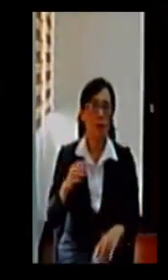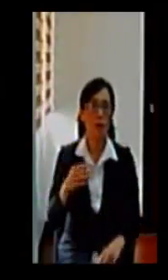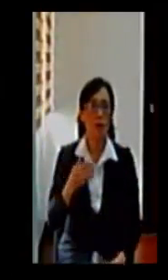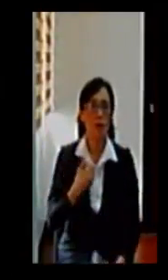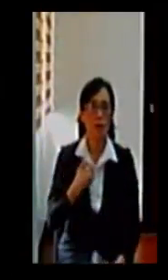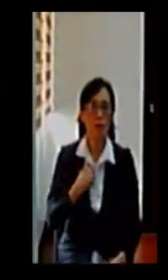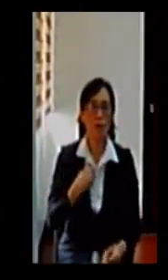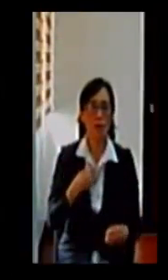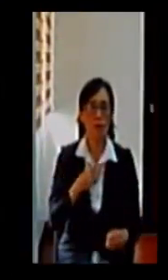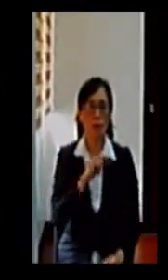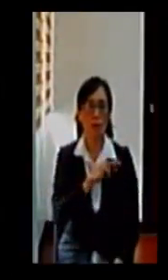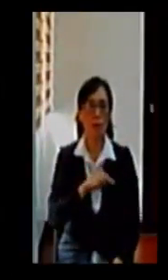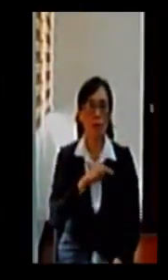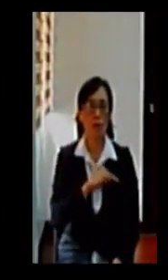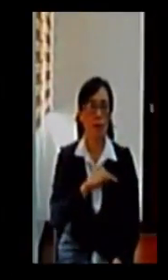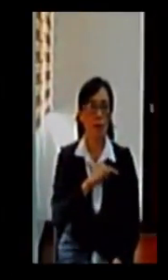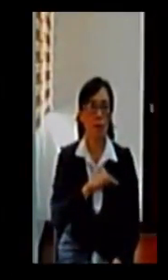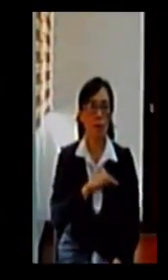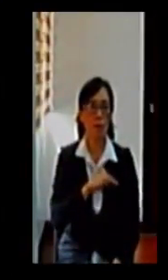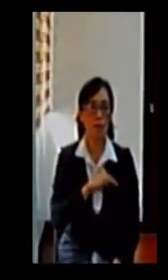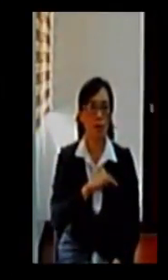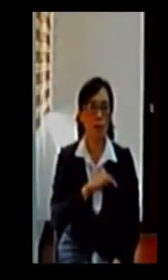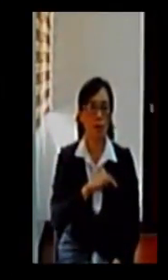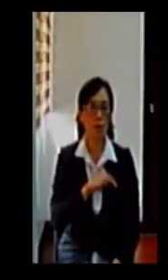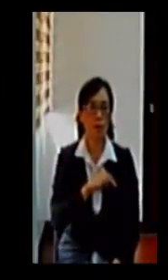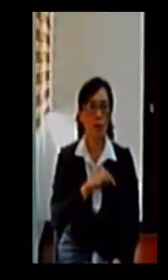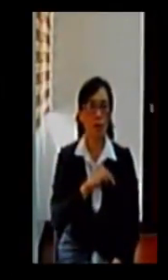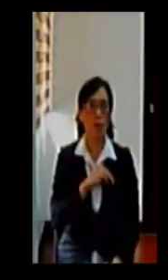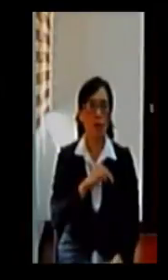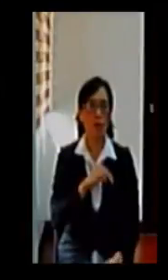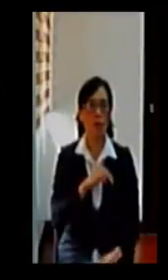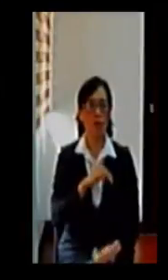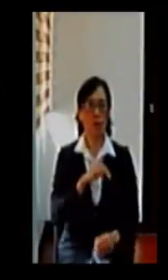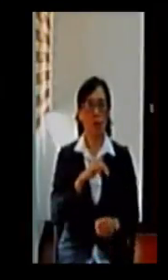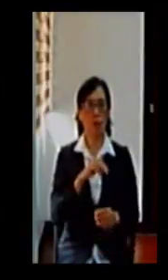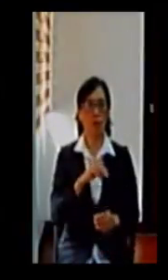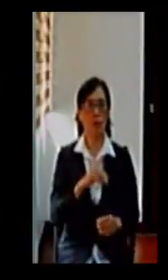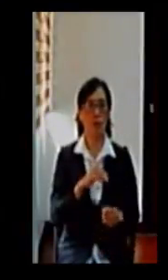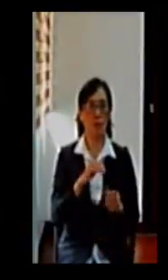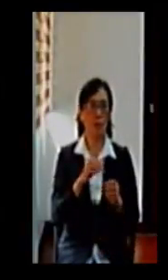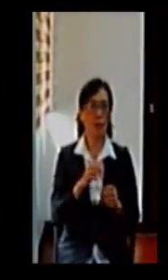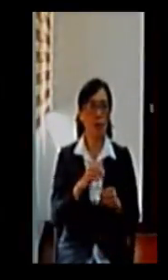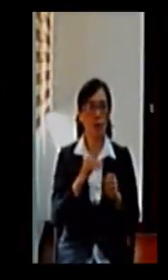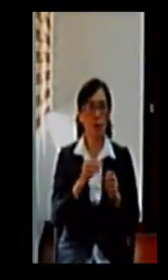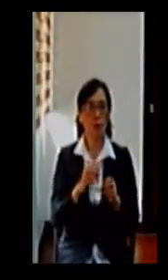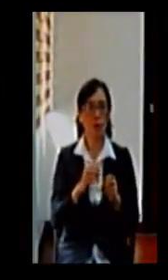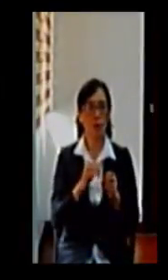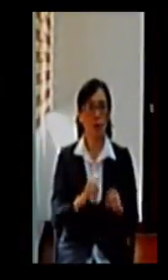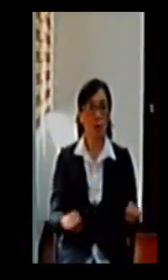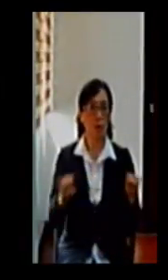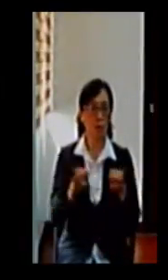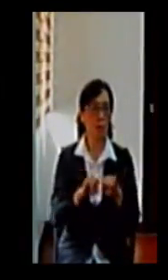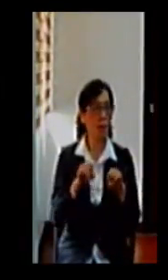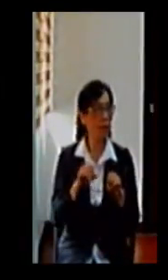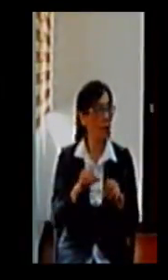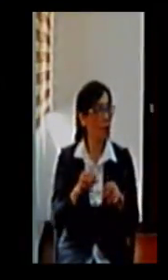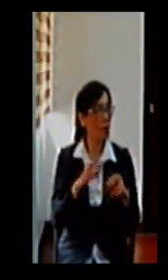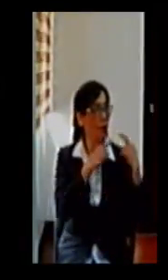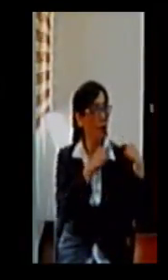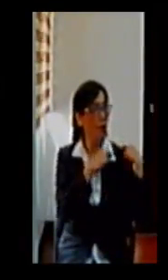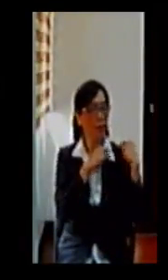a moral and ethical sort of responsibility that the Filipino people should be contributing to the